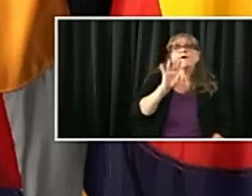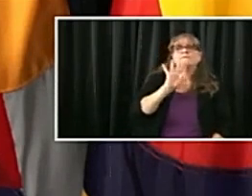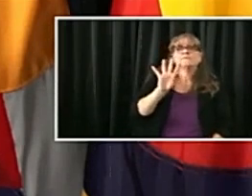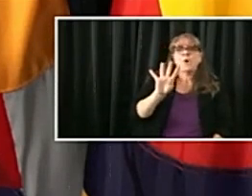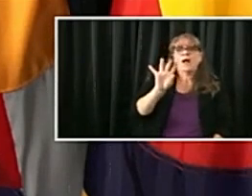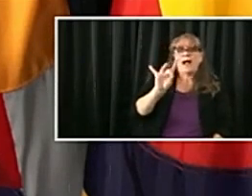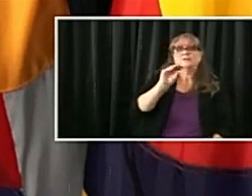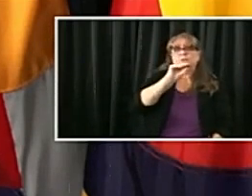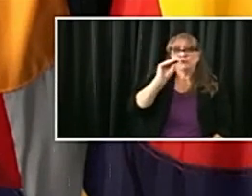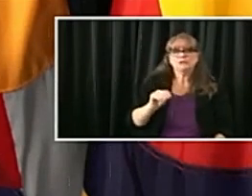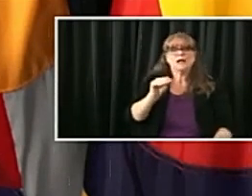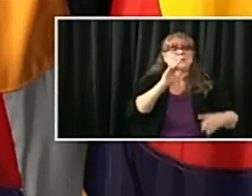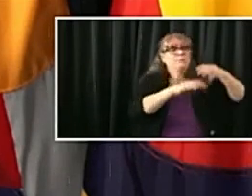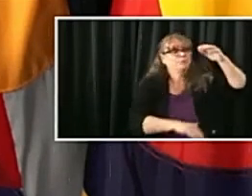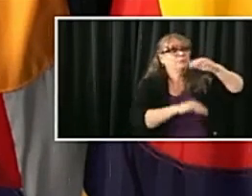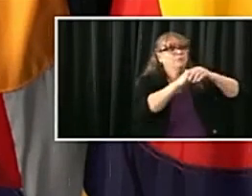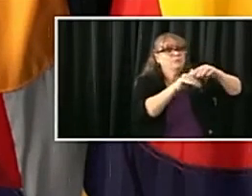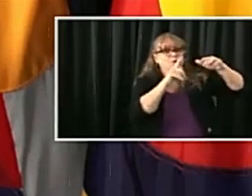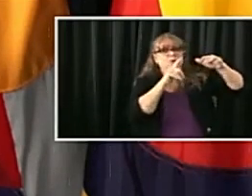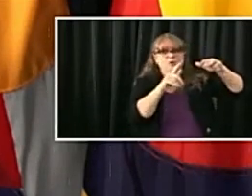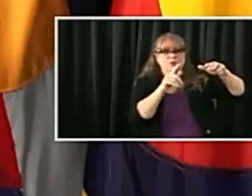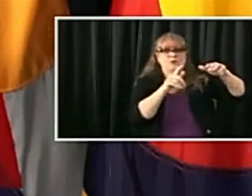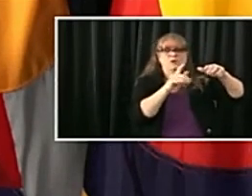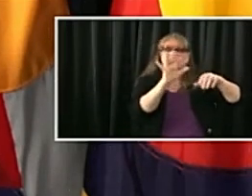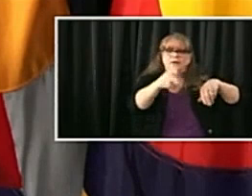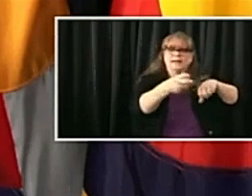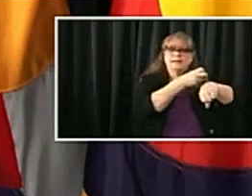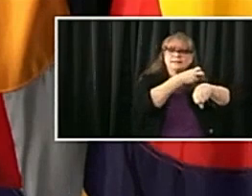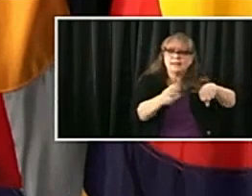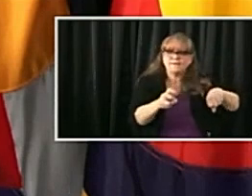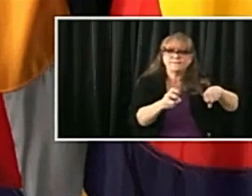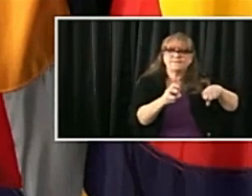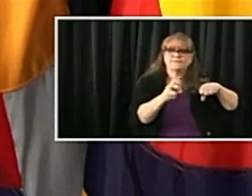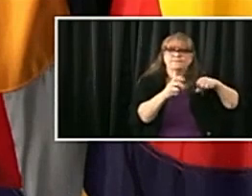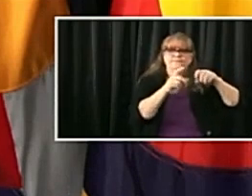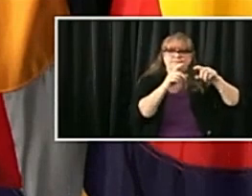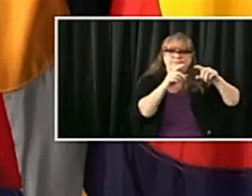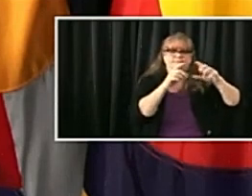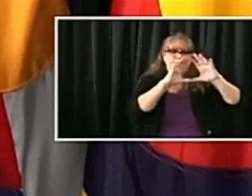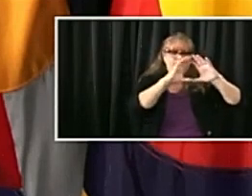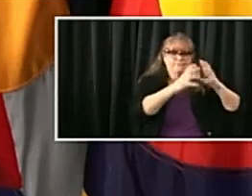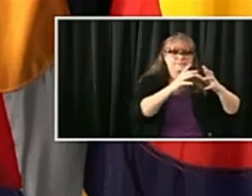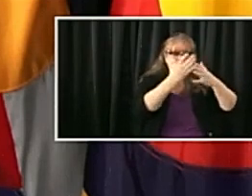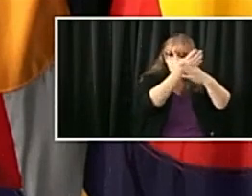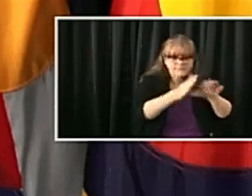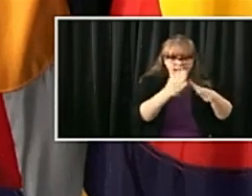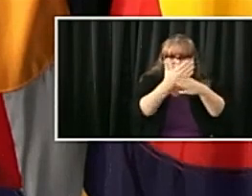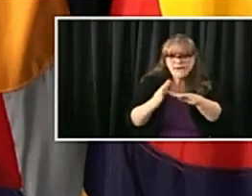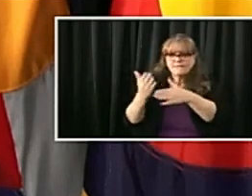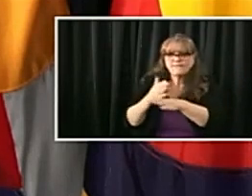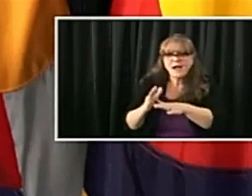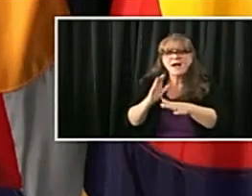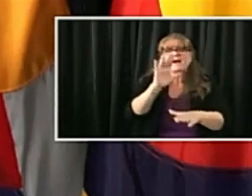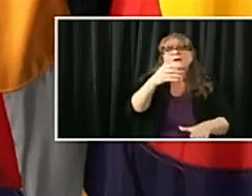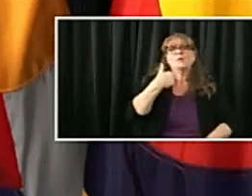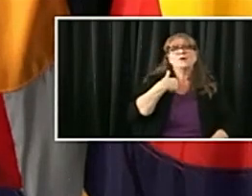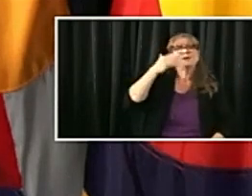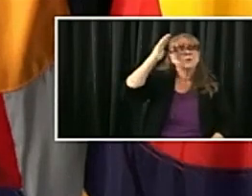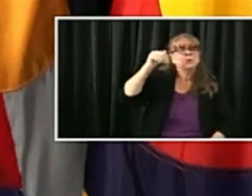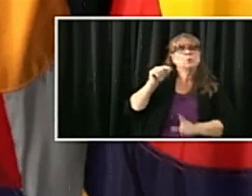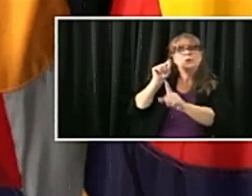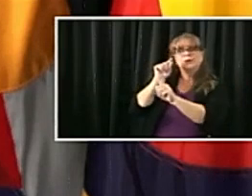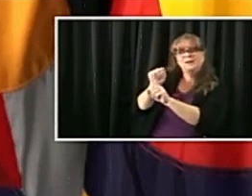sub-segment that. Age itself is the single largest risk factor. Of course, for any age